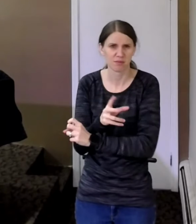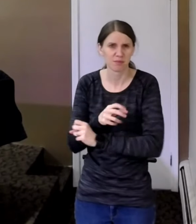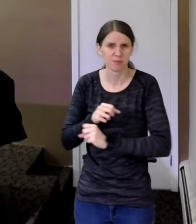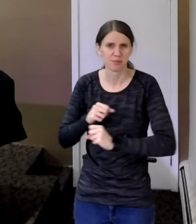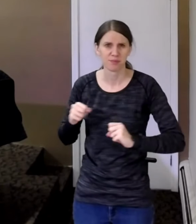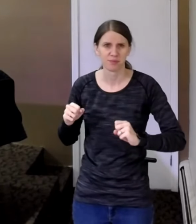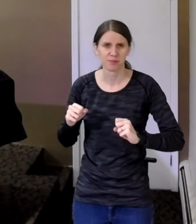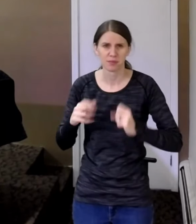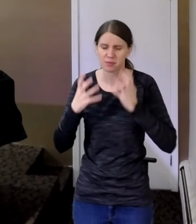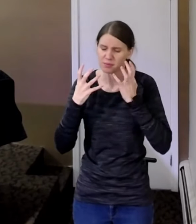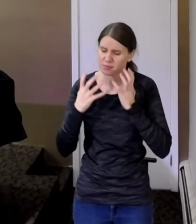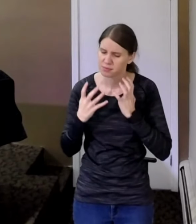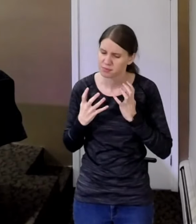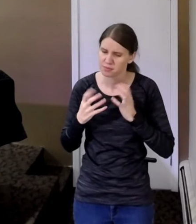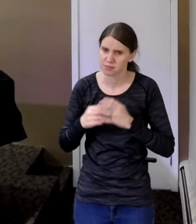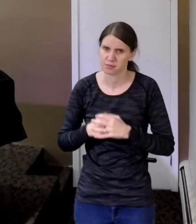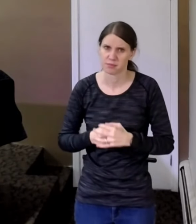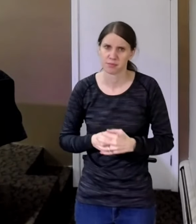Jerusalem.